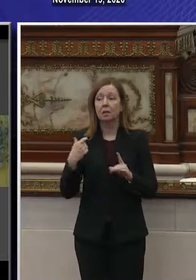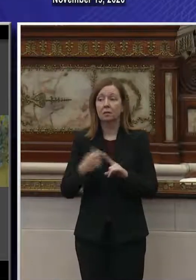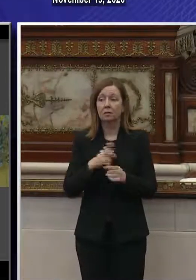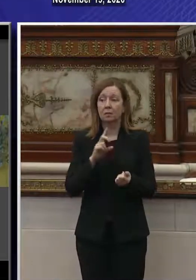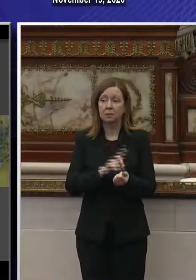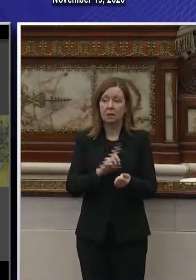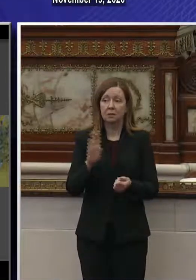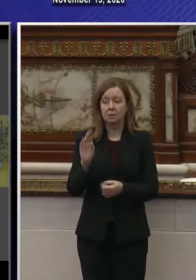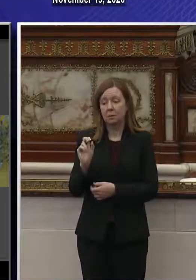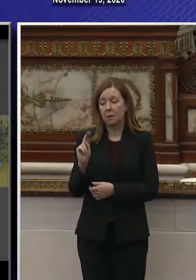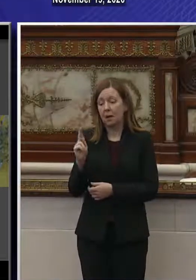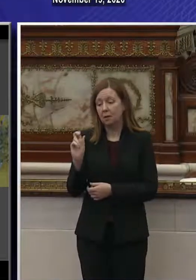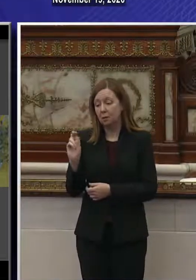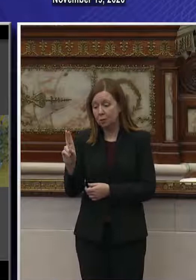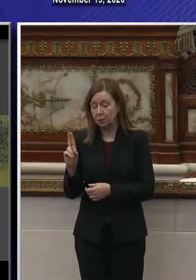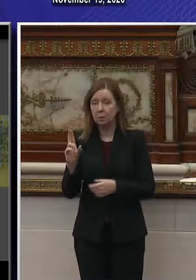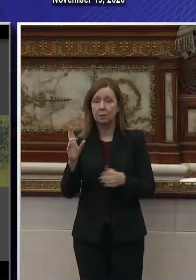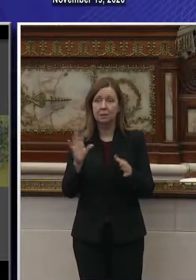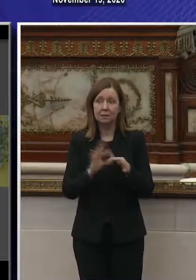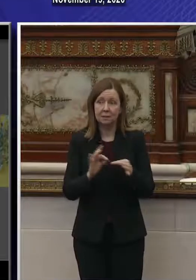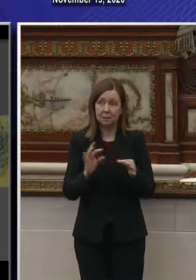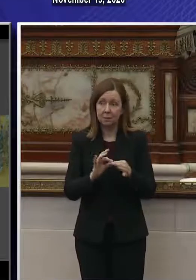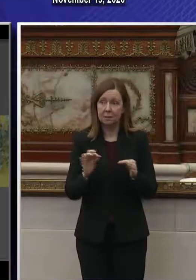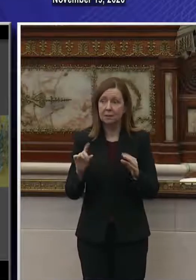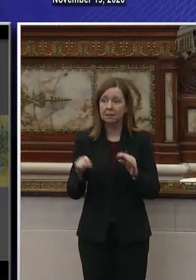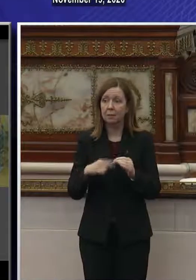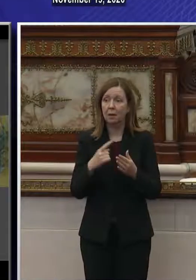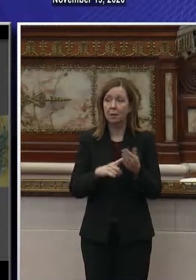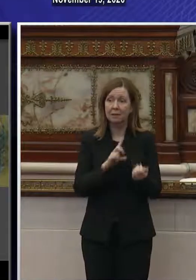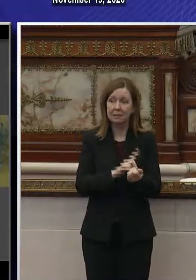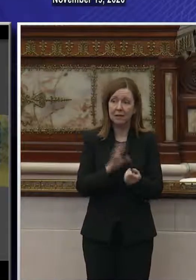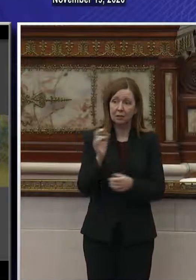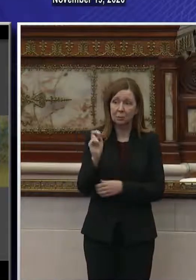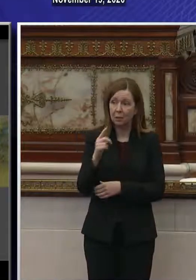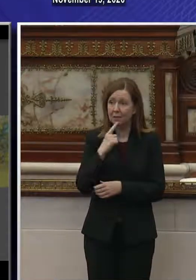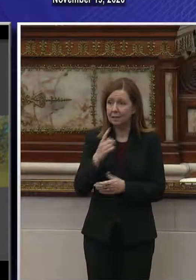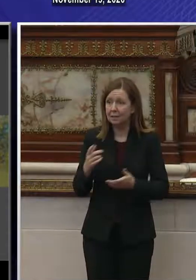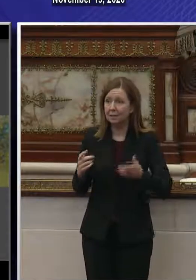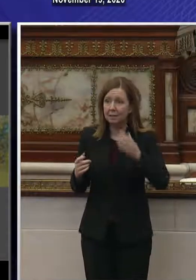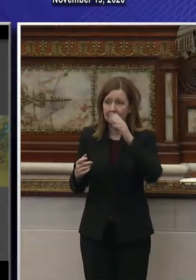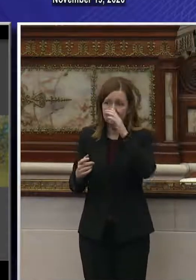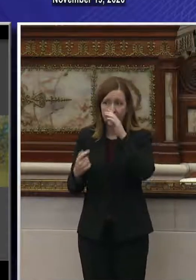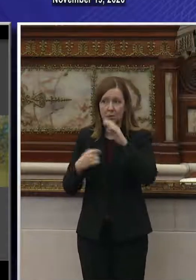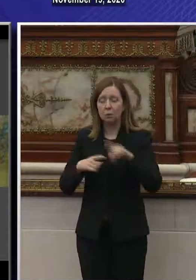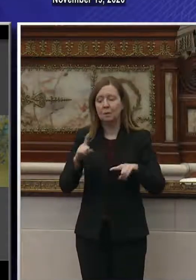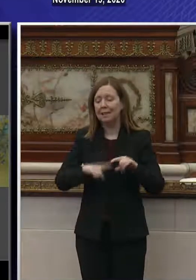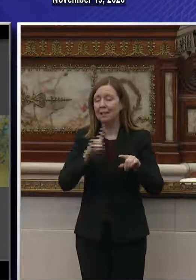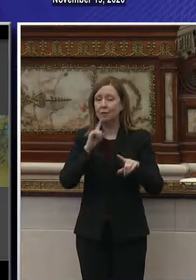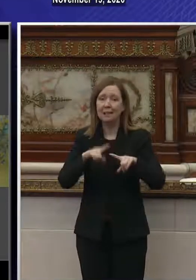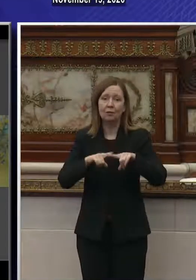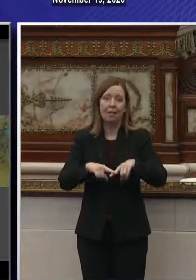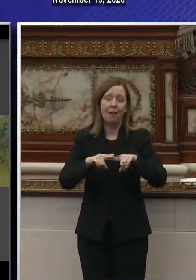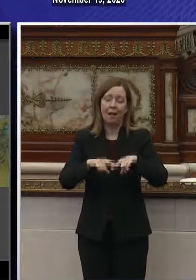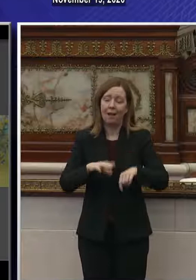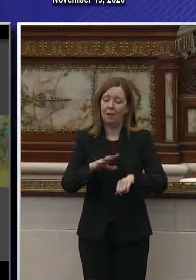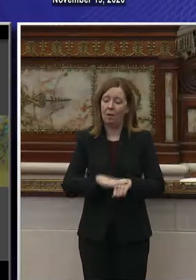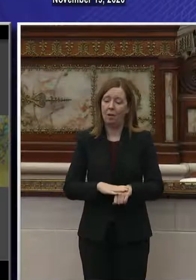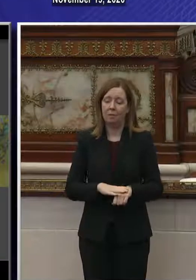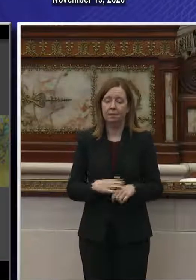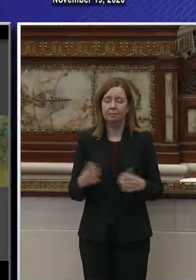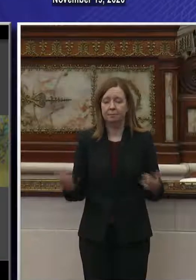Bonk, and I think this speaks to a little bit of what Dr. Brennan's saying. We can't really rely